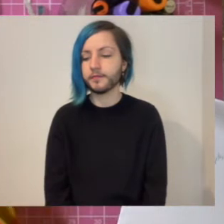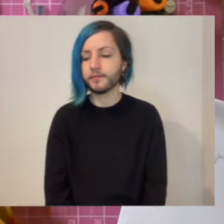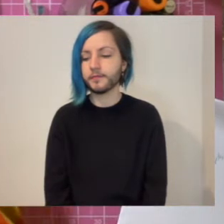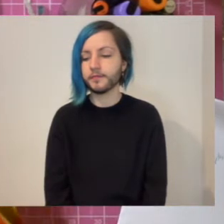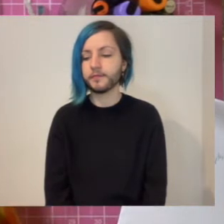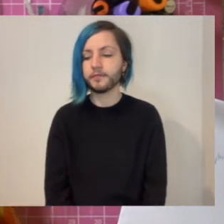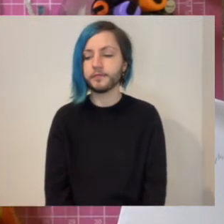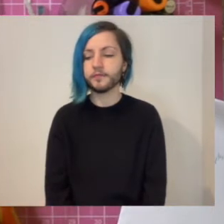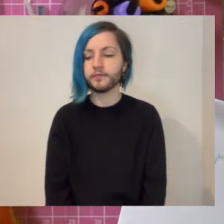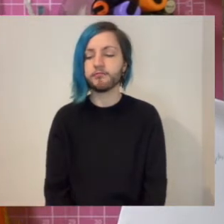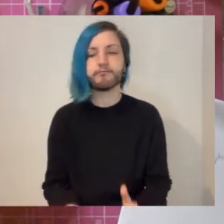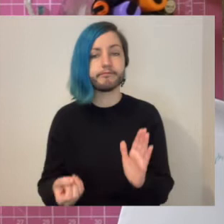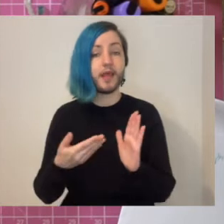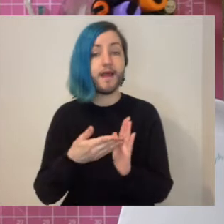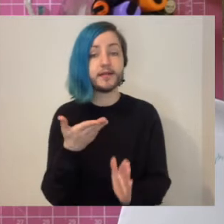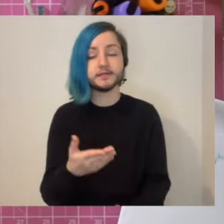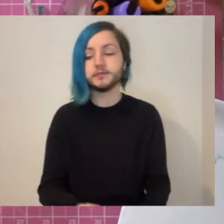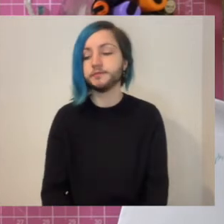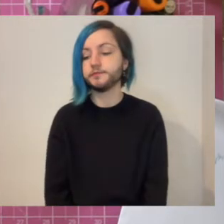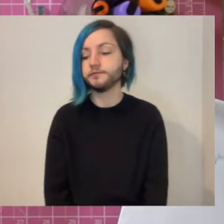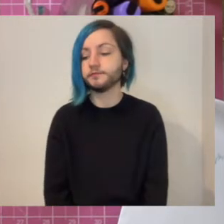So I'm going to place that here.